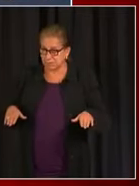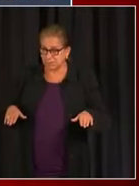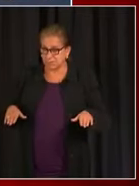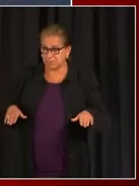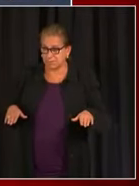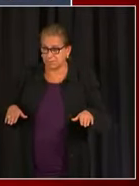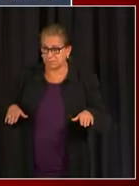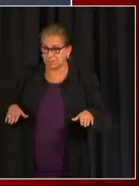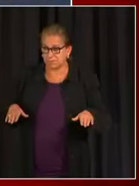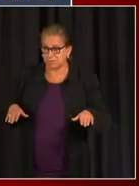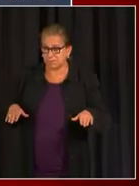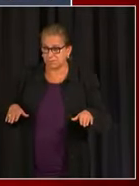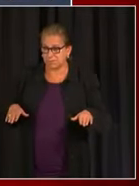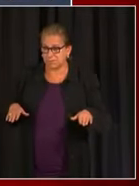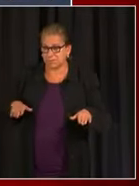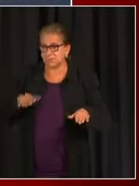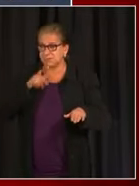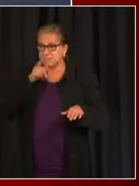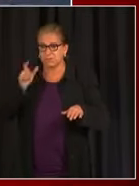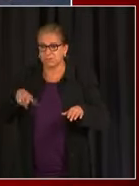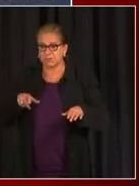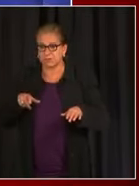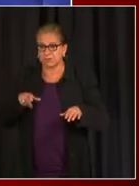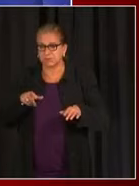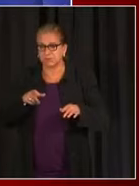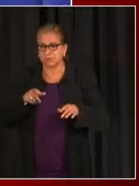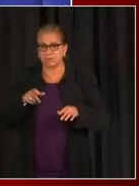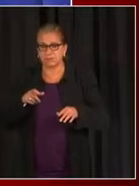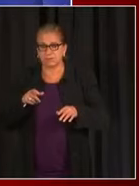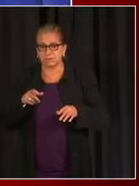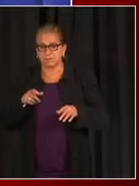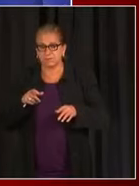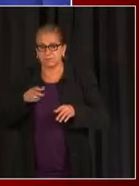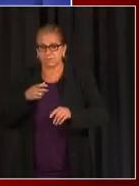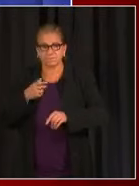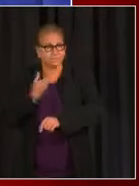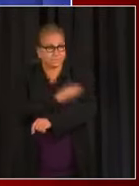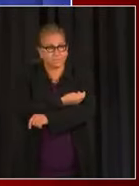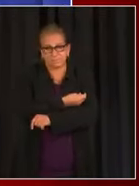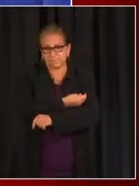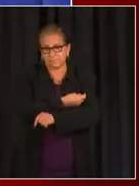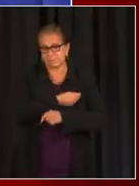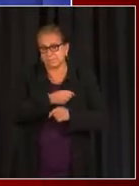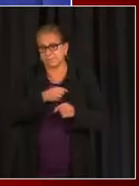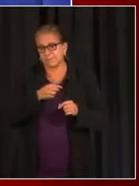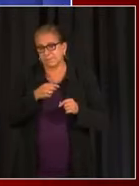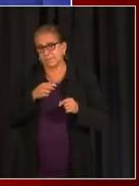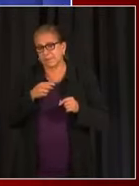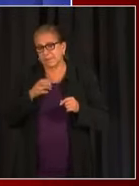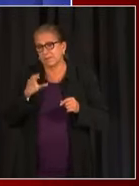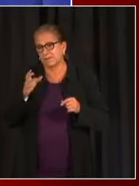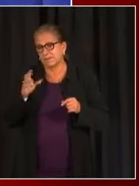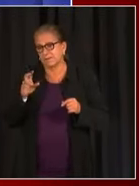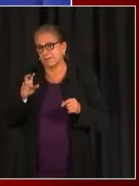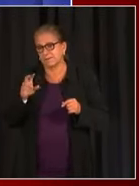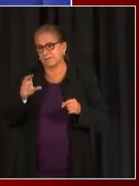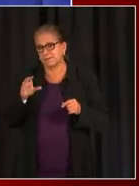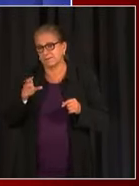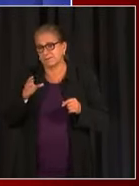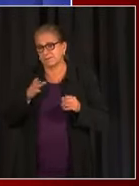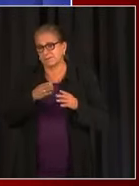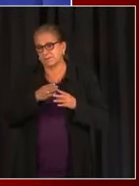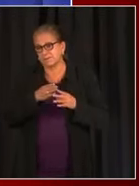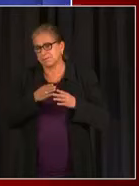to have a time delay between people receiving the COVID-19 vaccine or any other of the